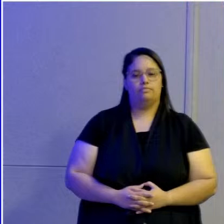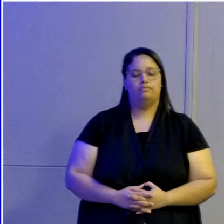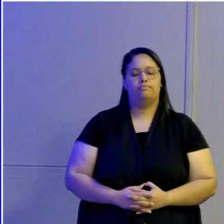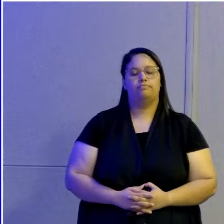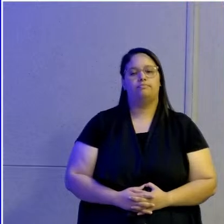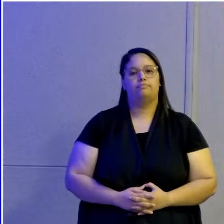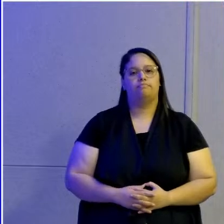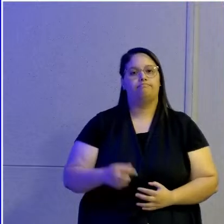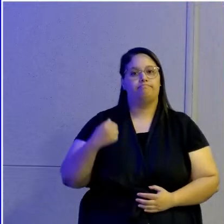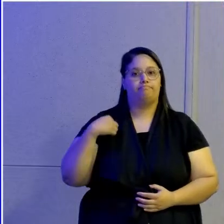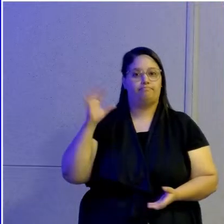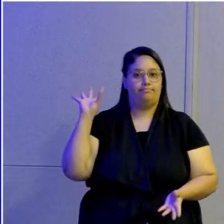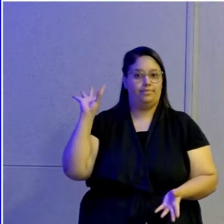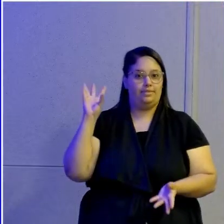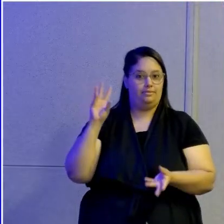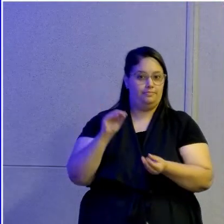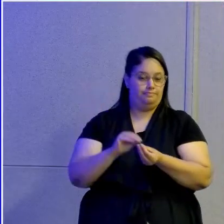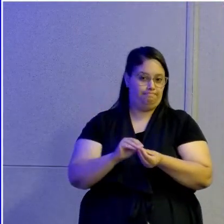I wanted to summarize,